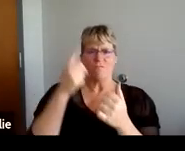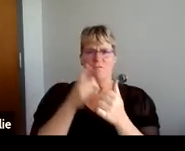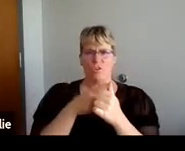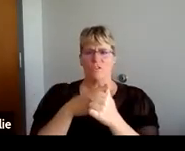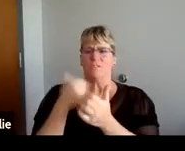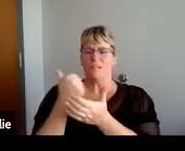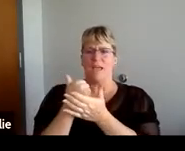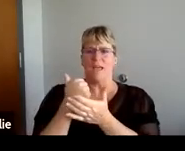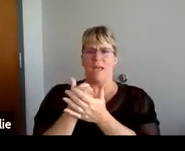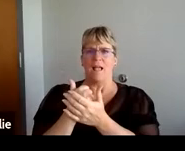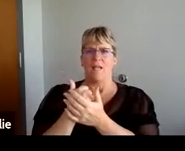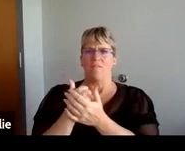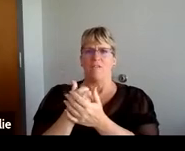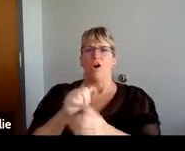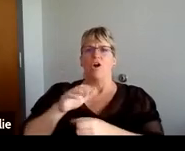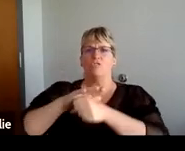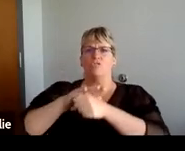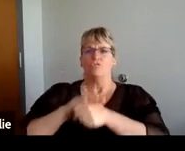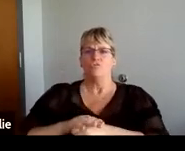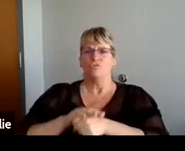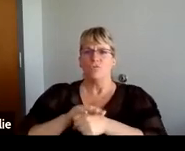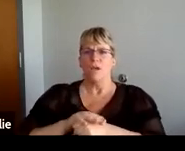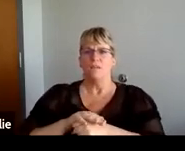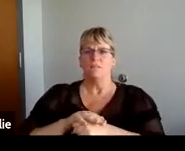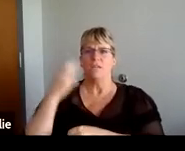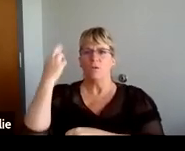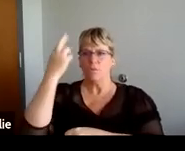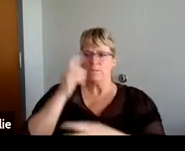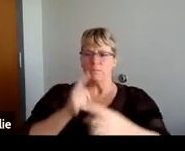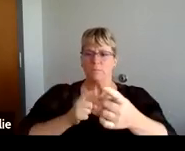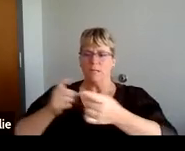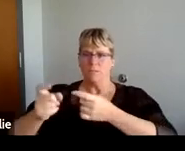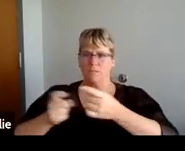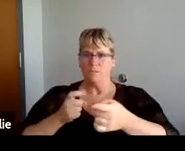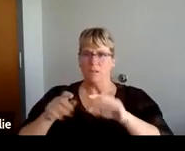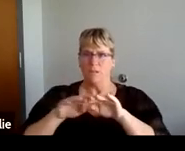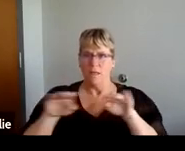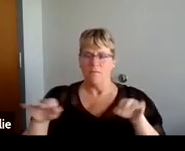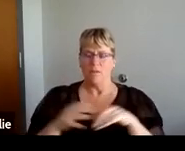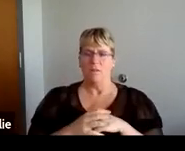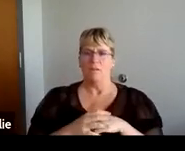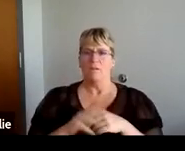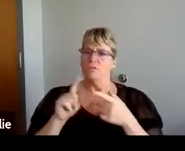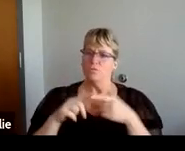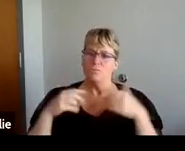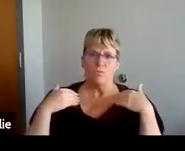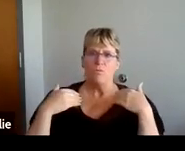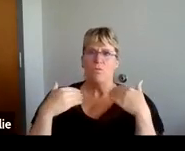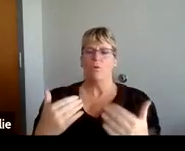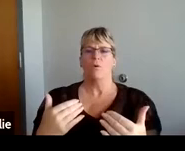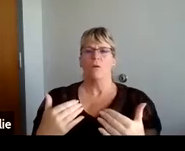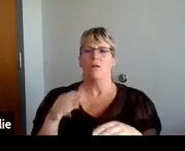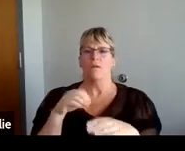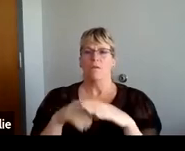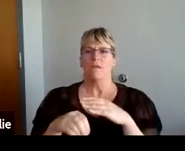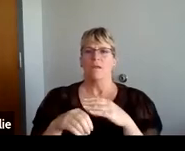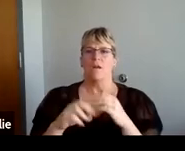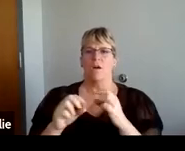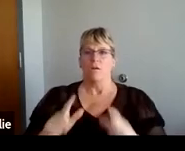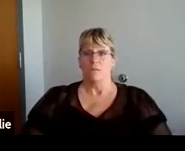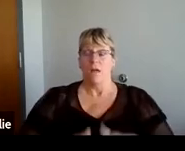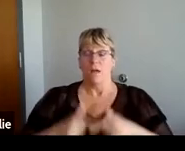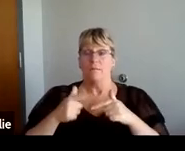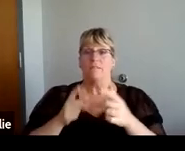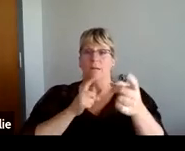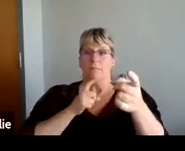have our stress at a relatively reasonable, manageable level, to be able to move forward in the rest of our lives and